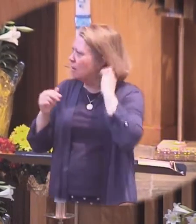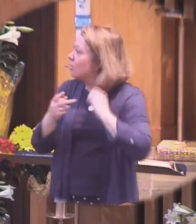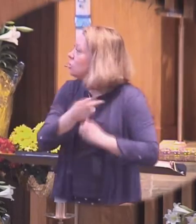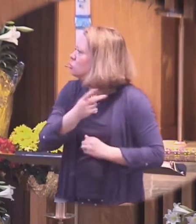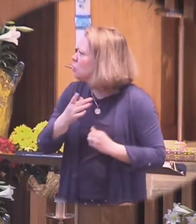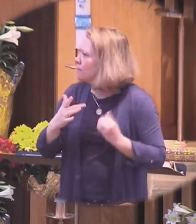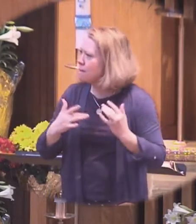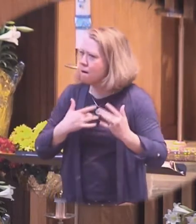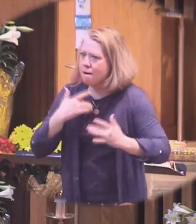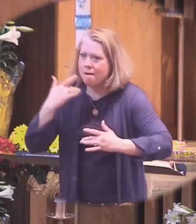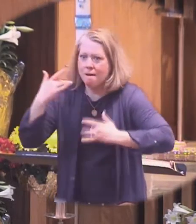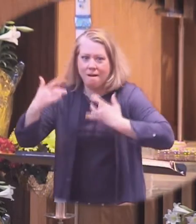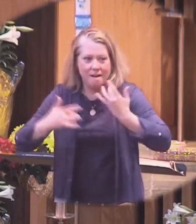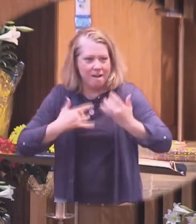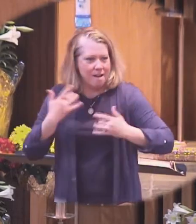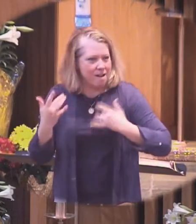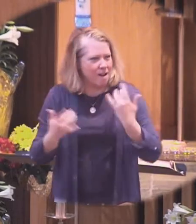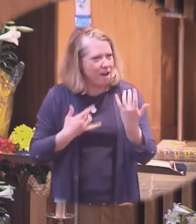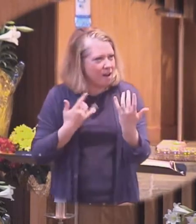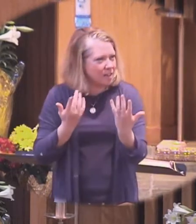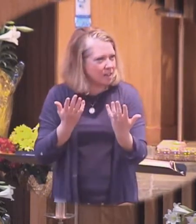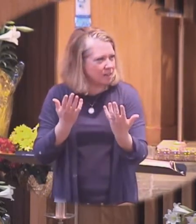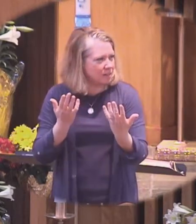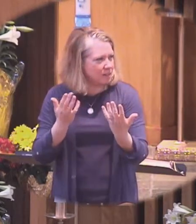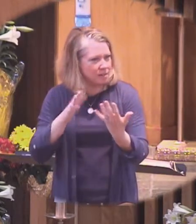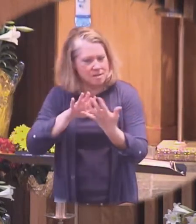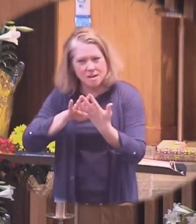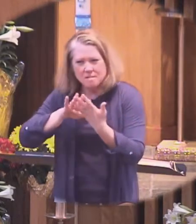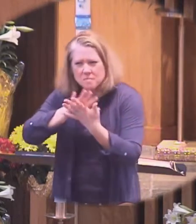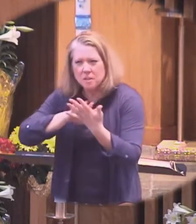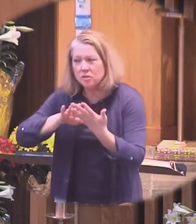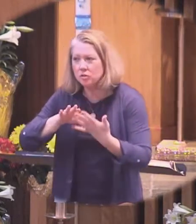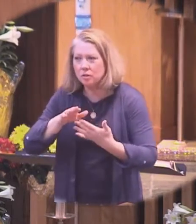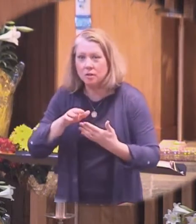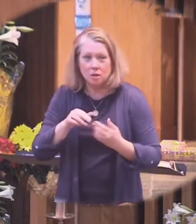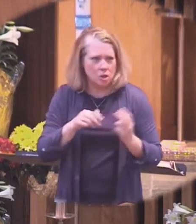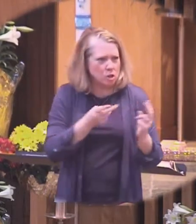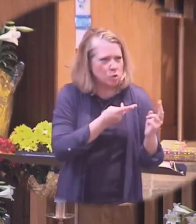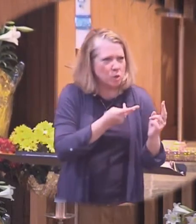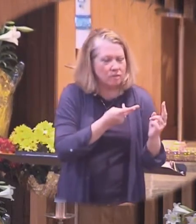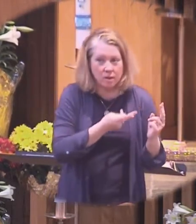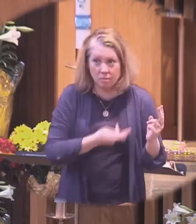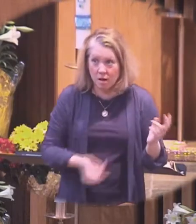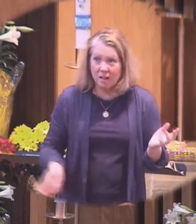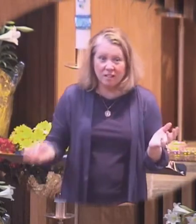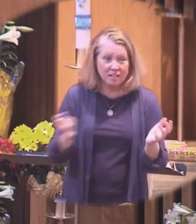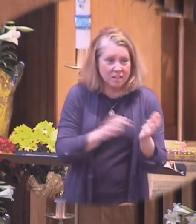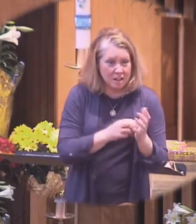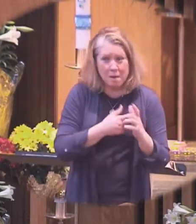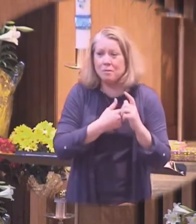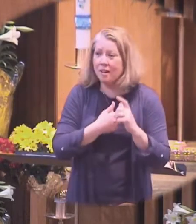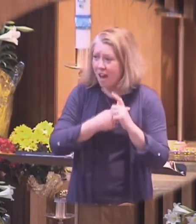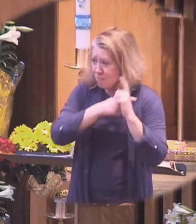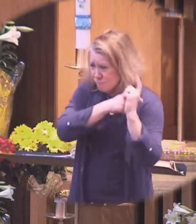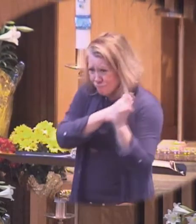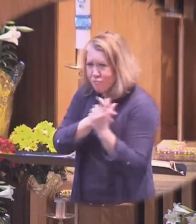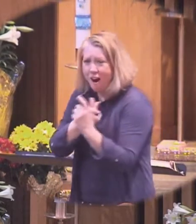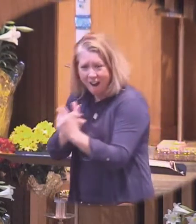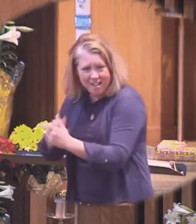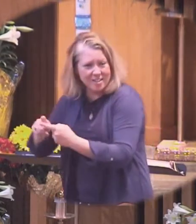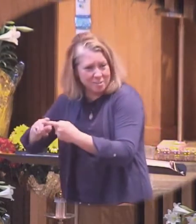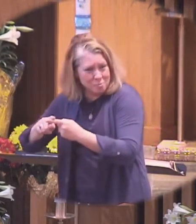excitement, this mystery that causes these two disciples to leap up and to run to that empty